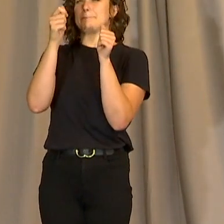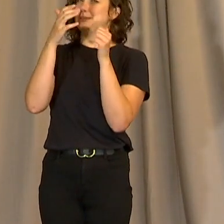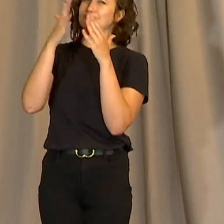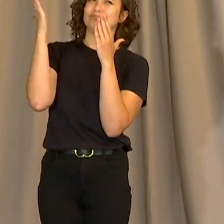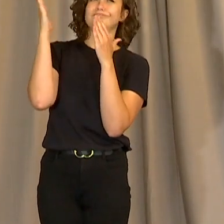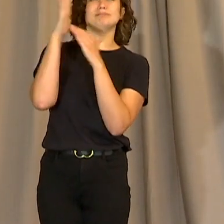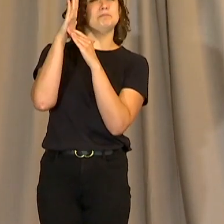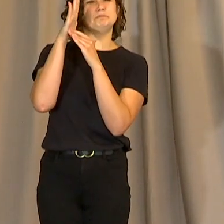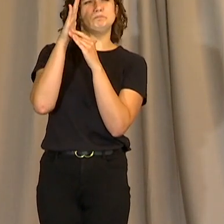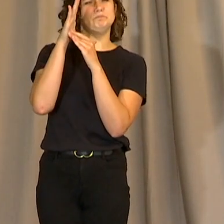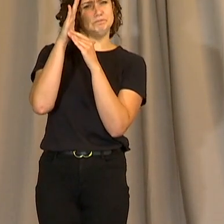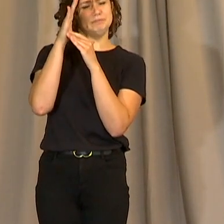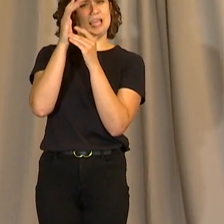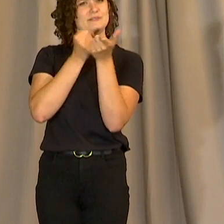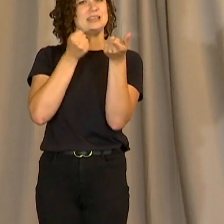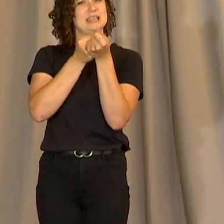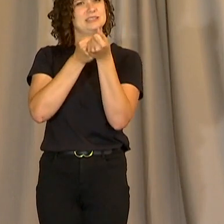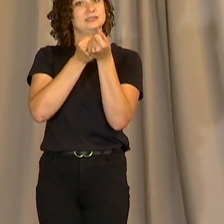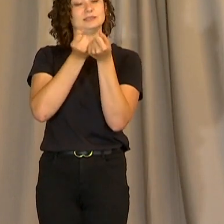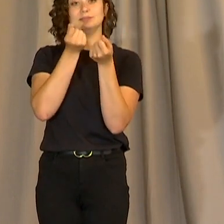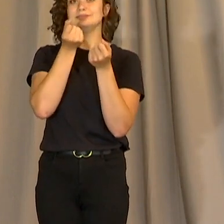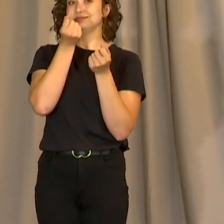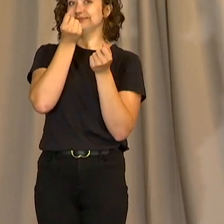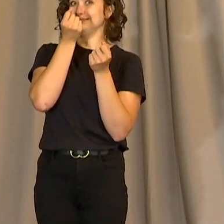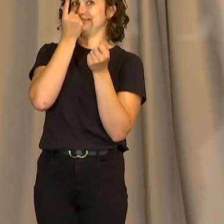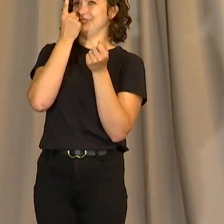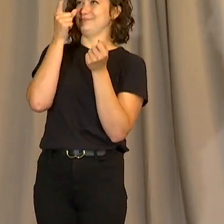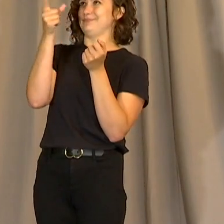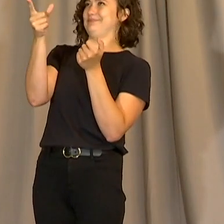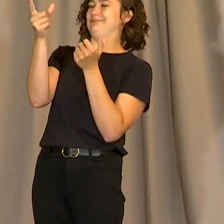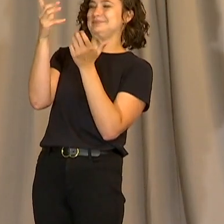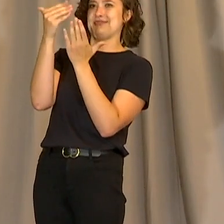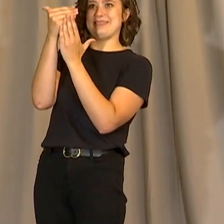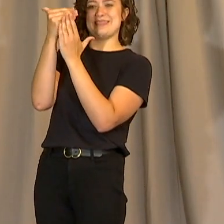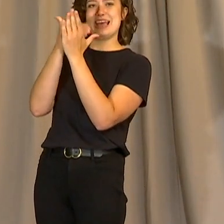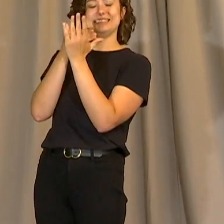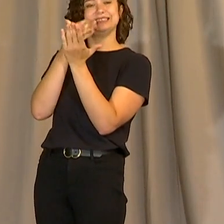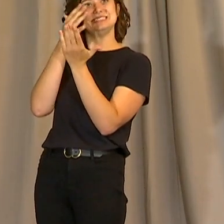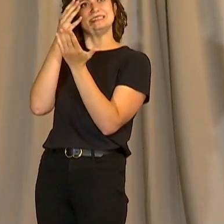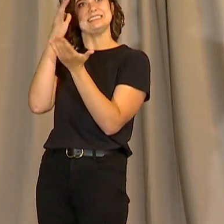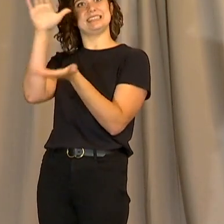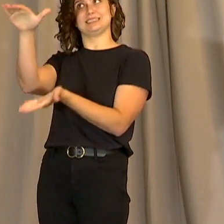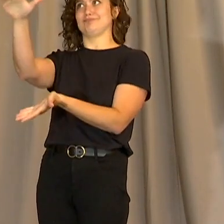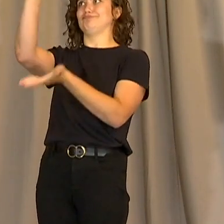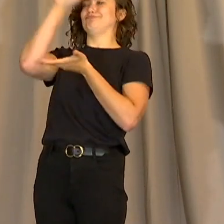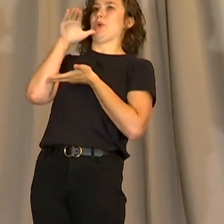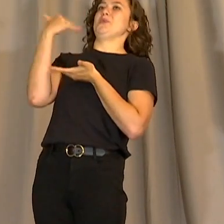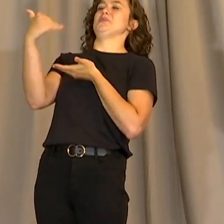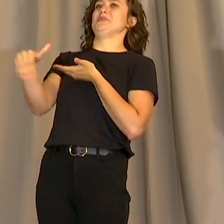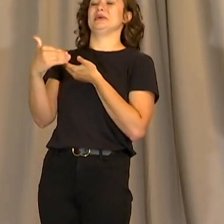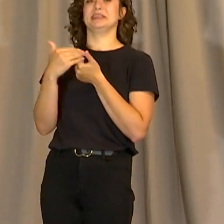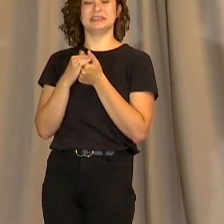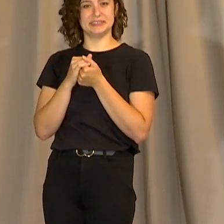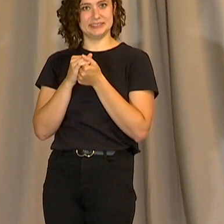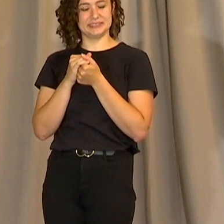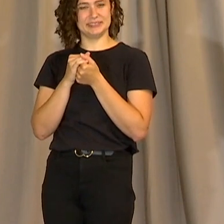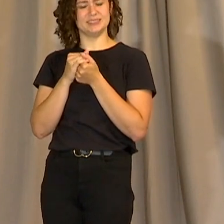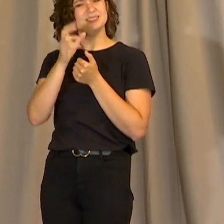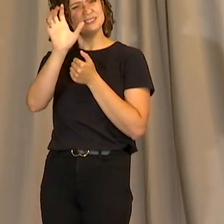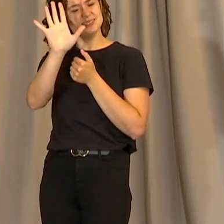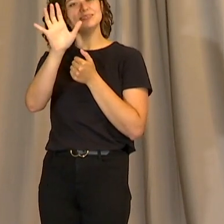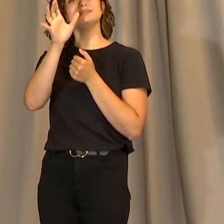the biggest sources of lessons, right? Because they do bring, if they are informed, parents will